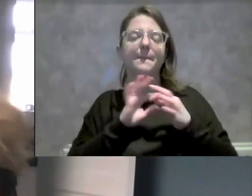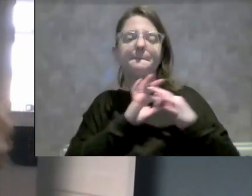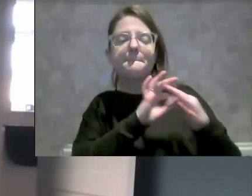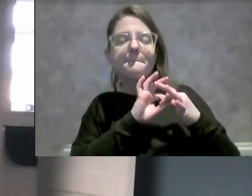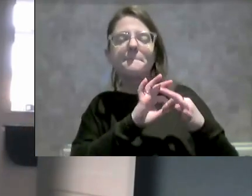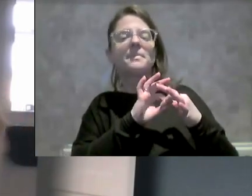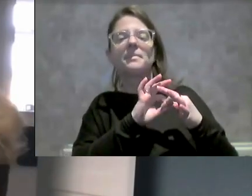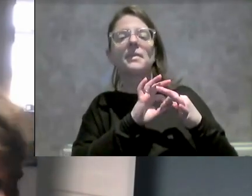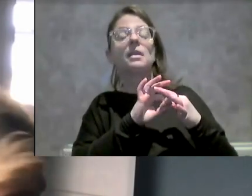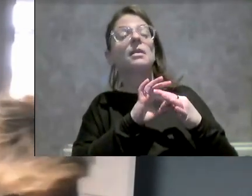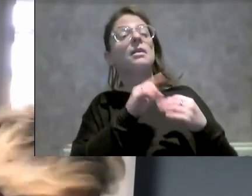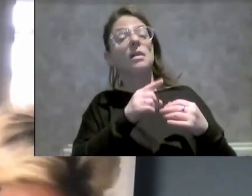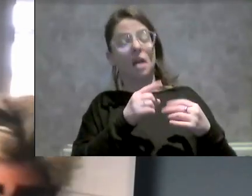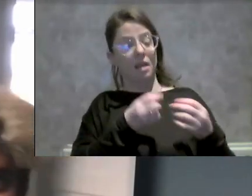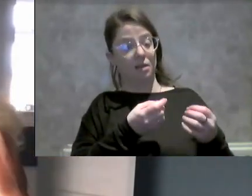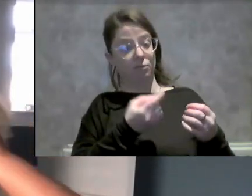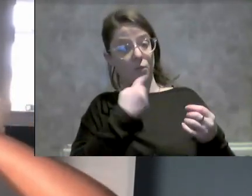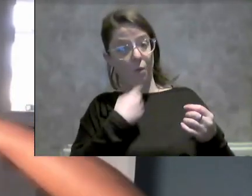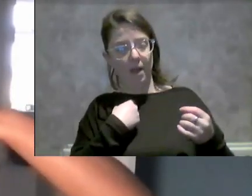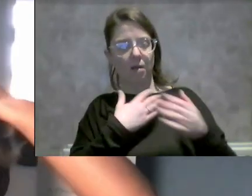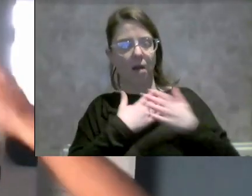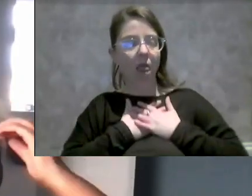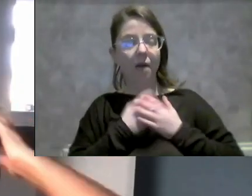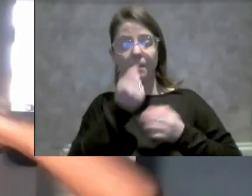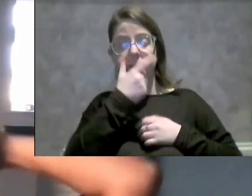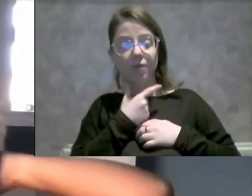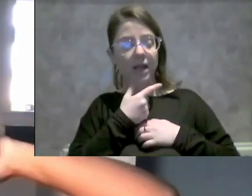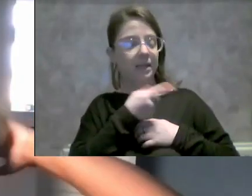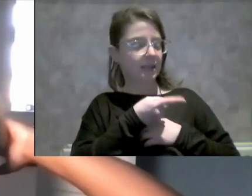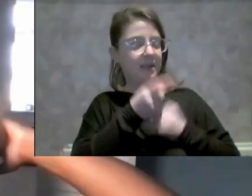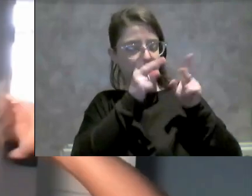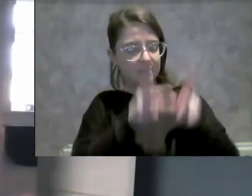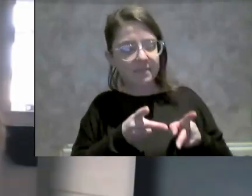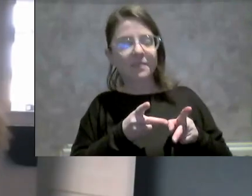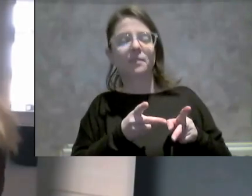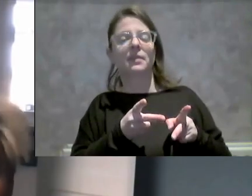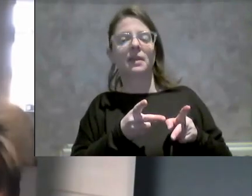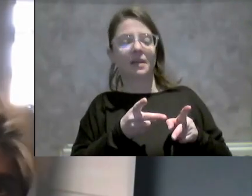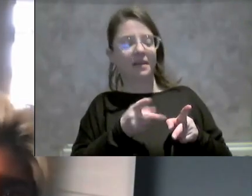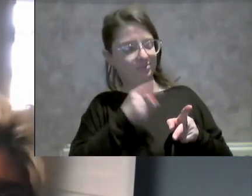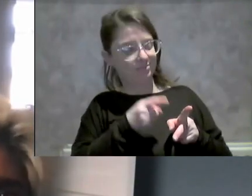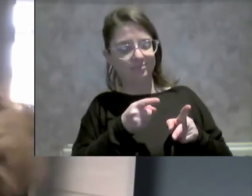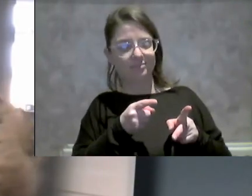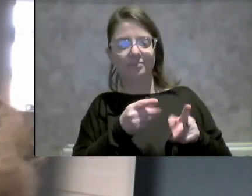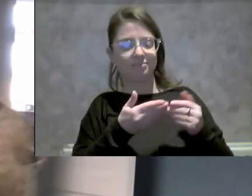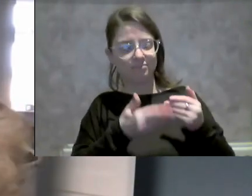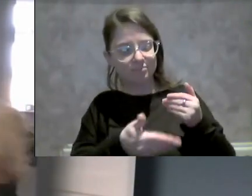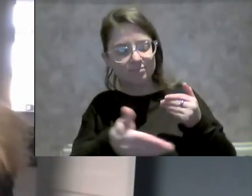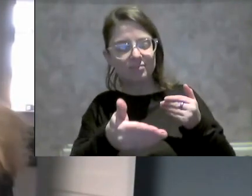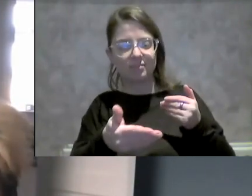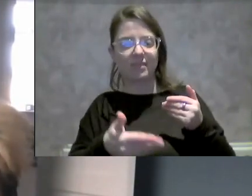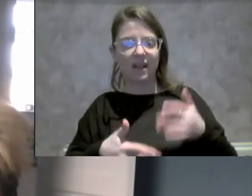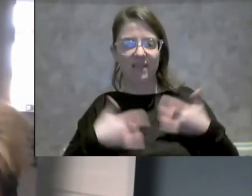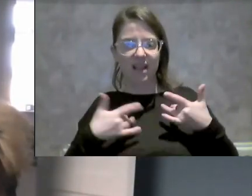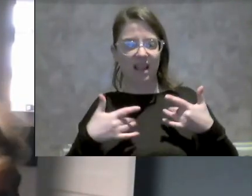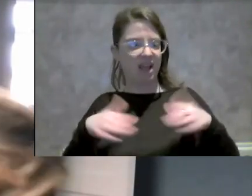they reached out showing love for my drag. Since hearing the news, I haven't felt like creating anything, or doing much of anything at all really. I did